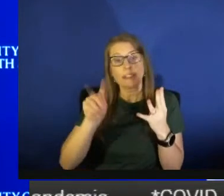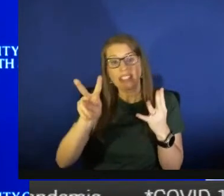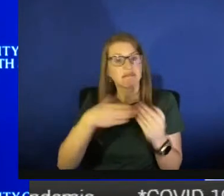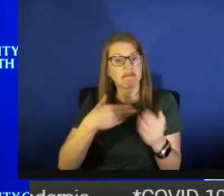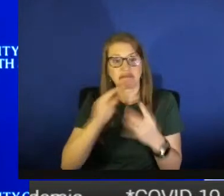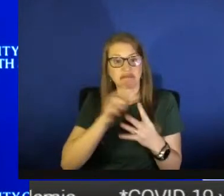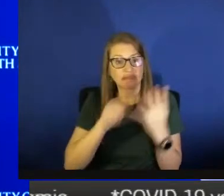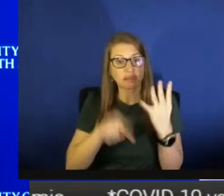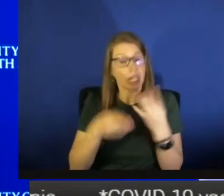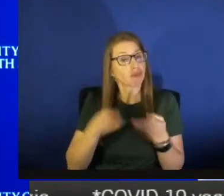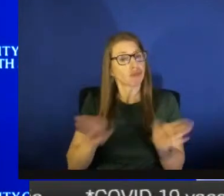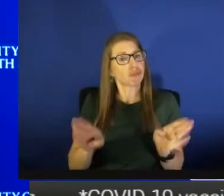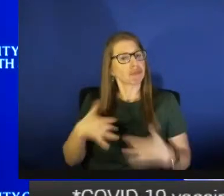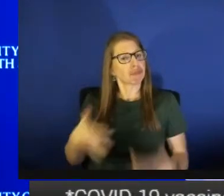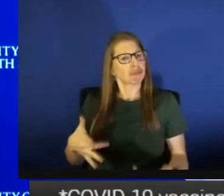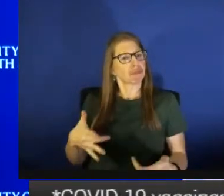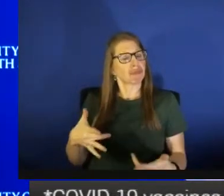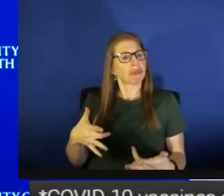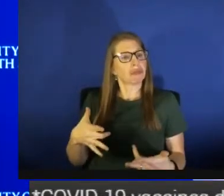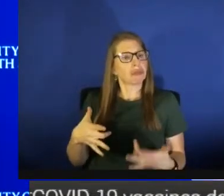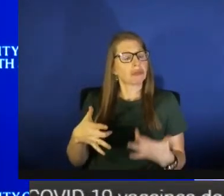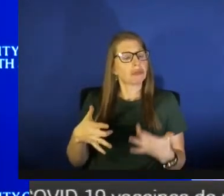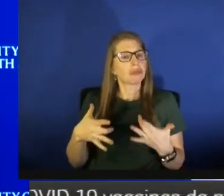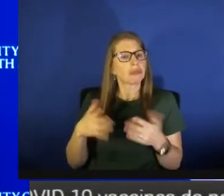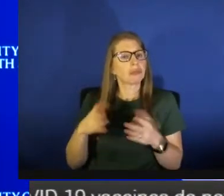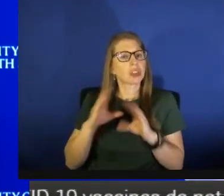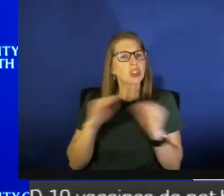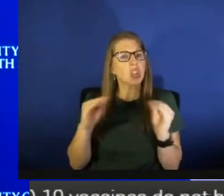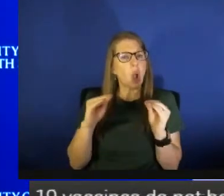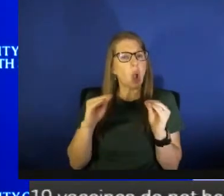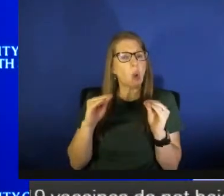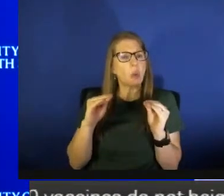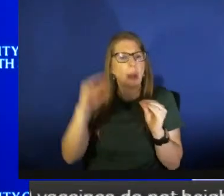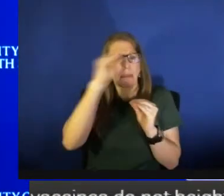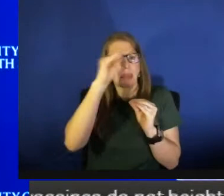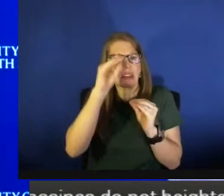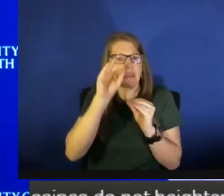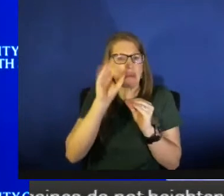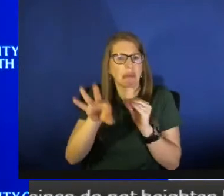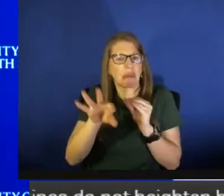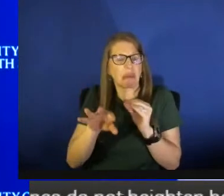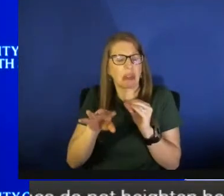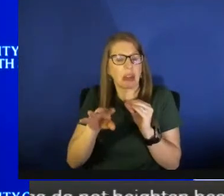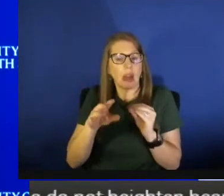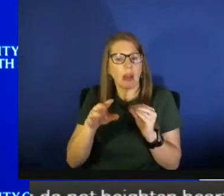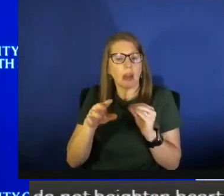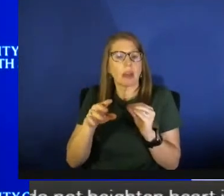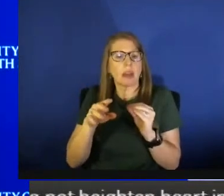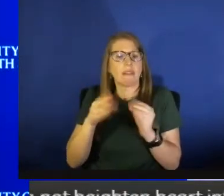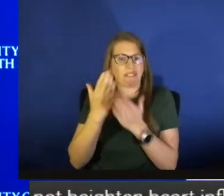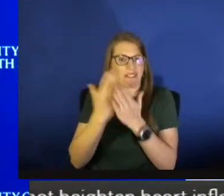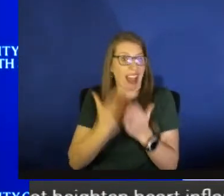has been unbiased and really trained to present the facts rather than,